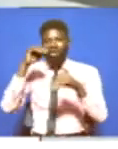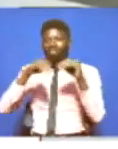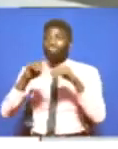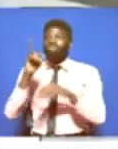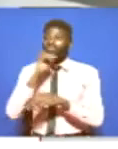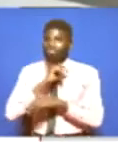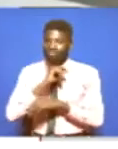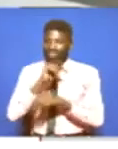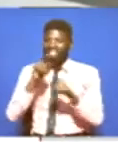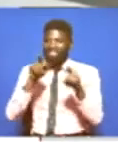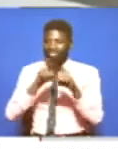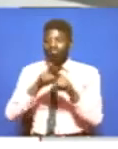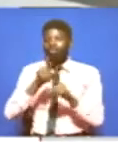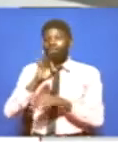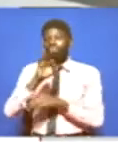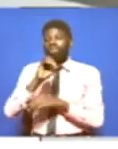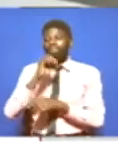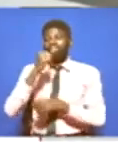years later,